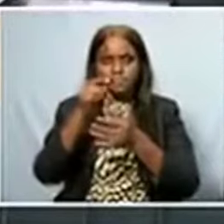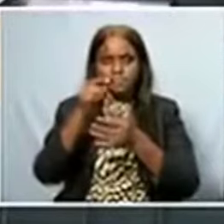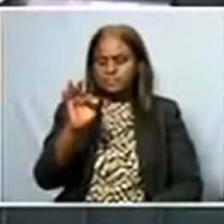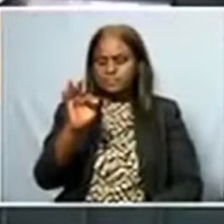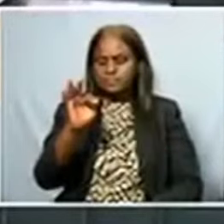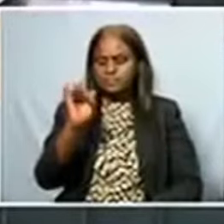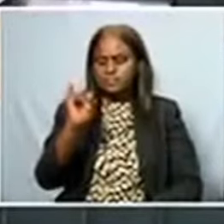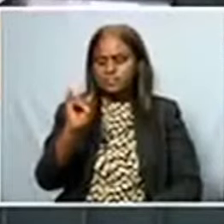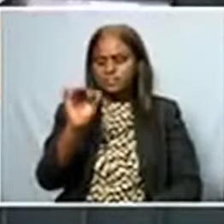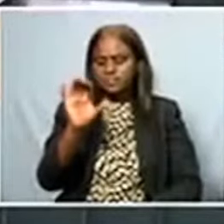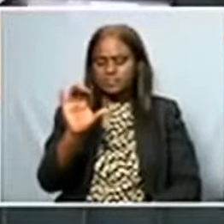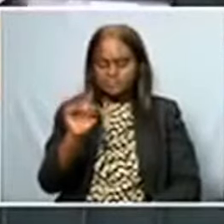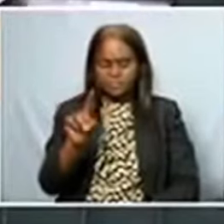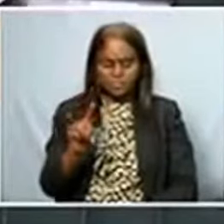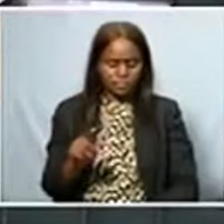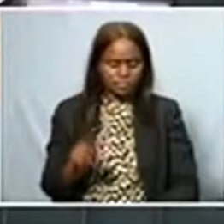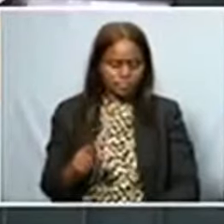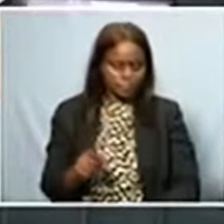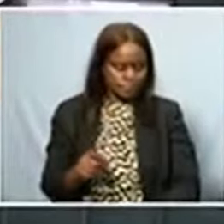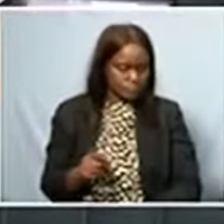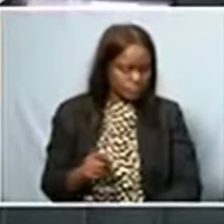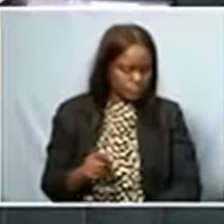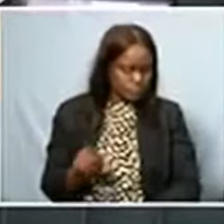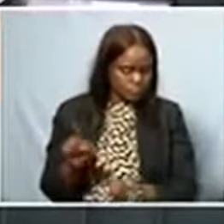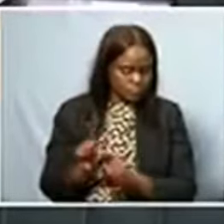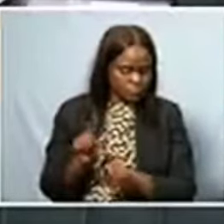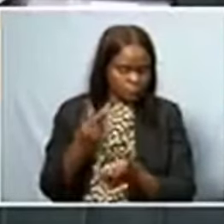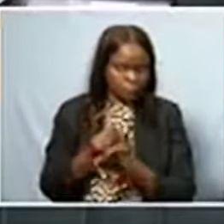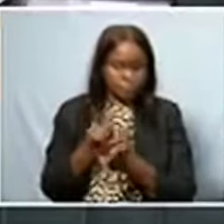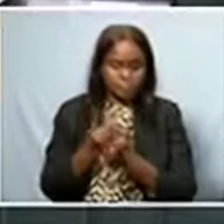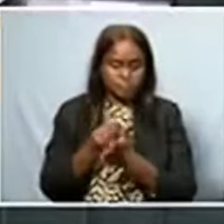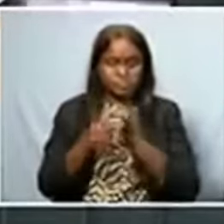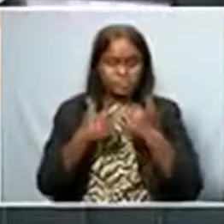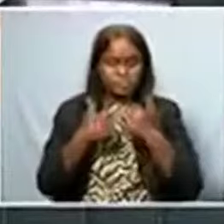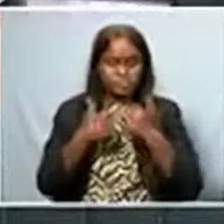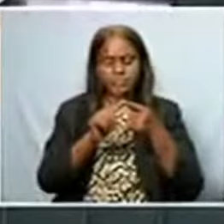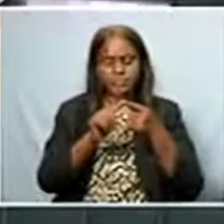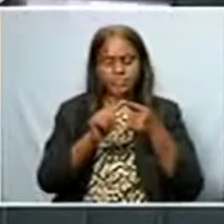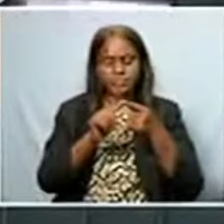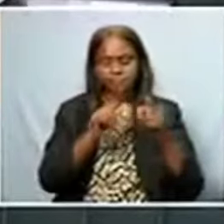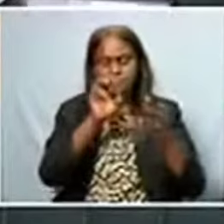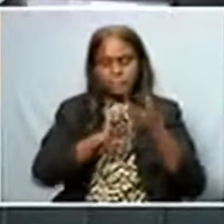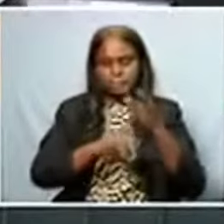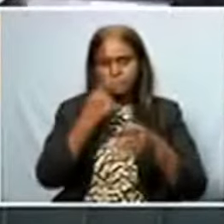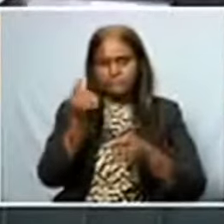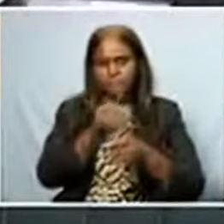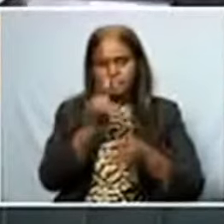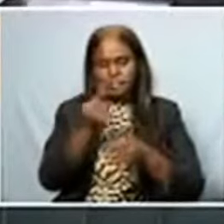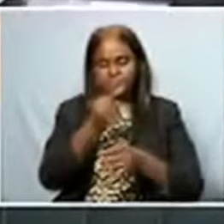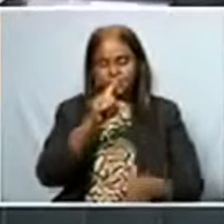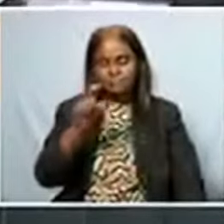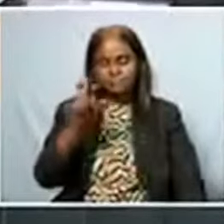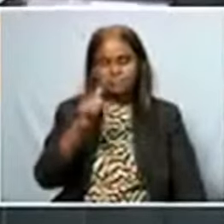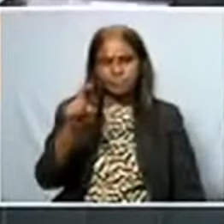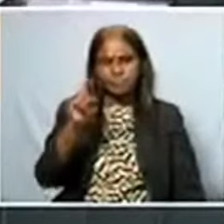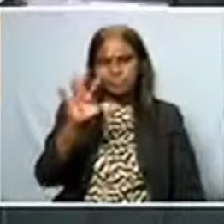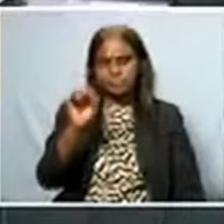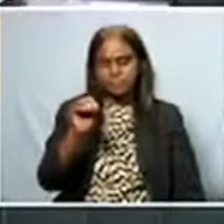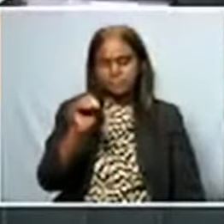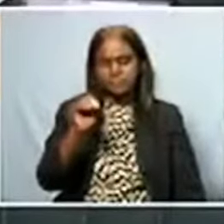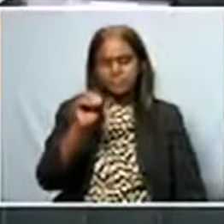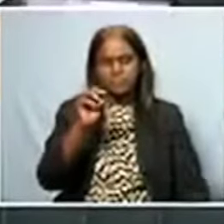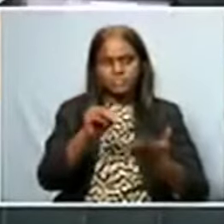Center. And the amount that I'm proposing to move is only